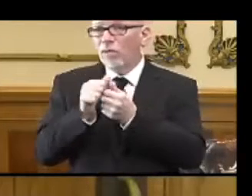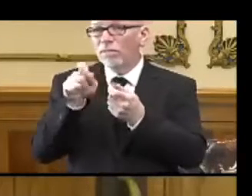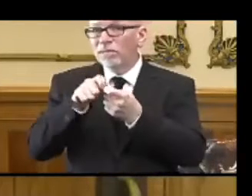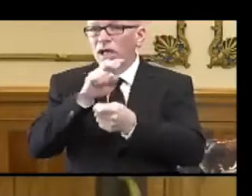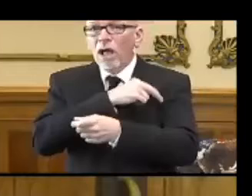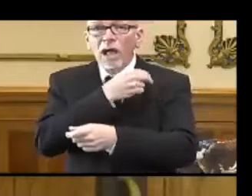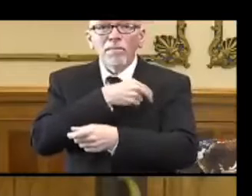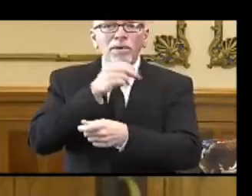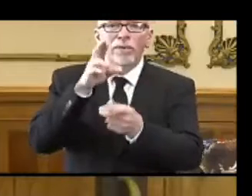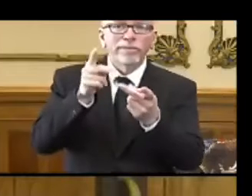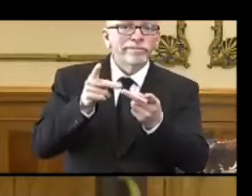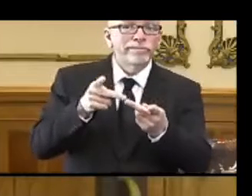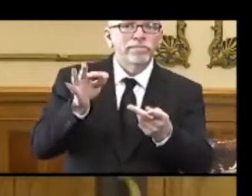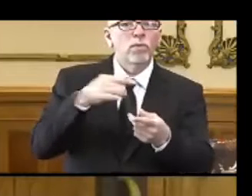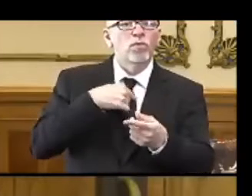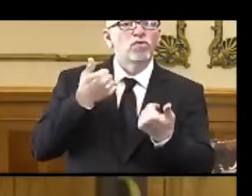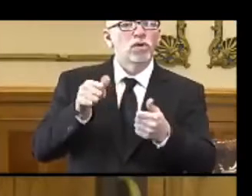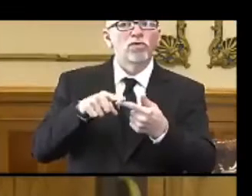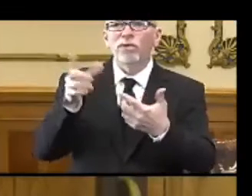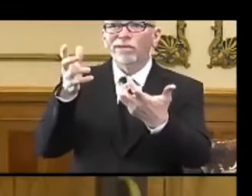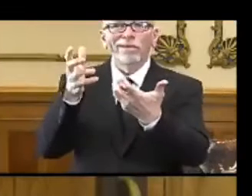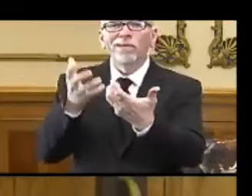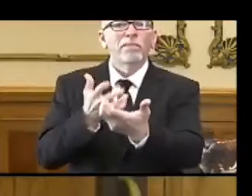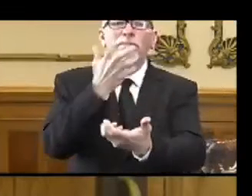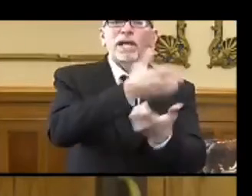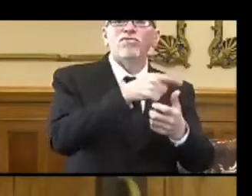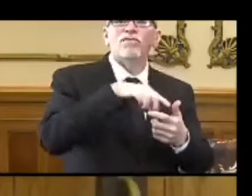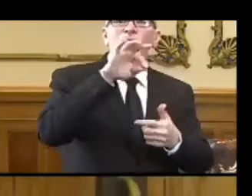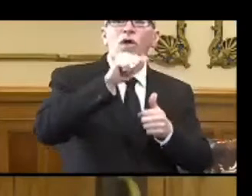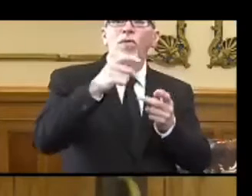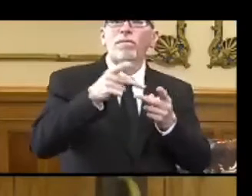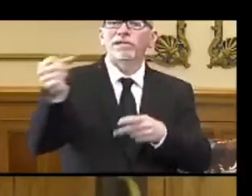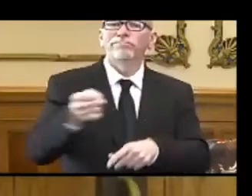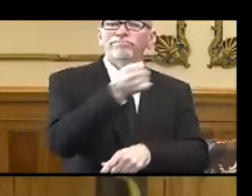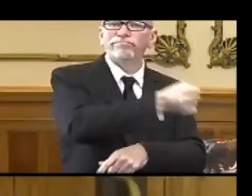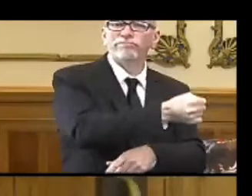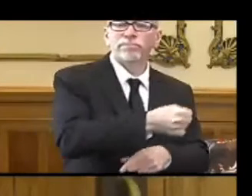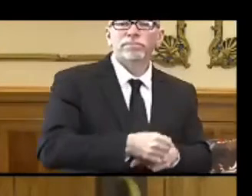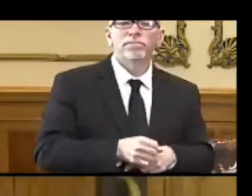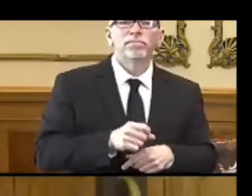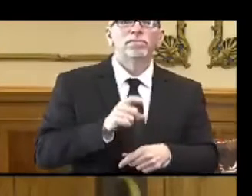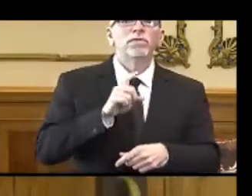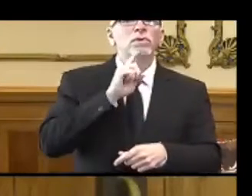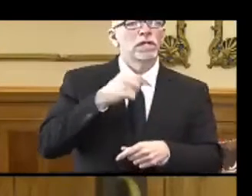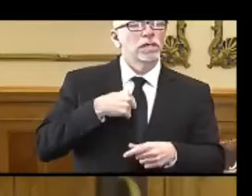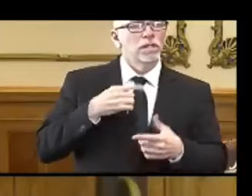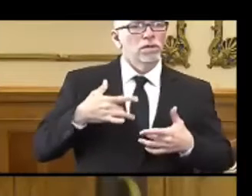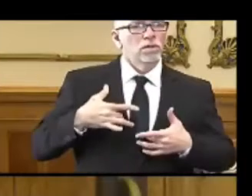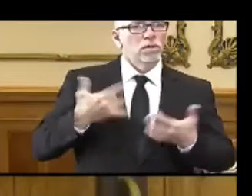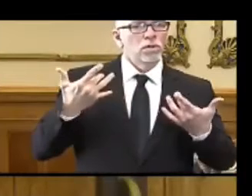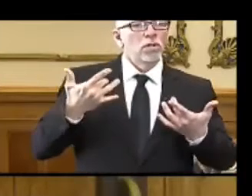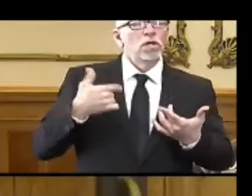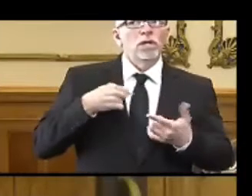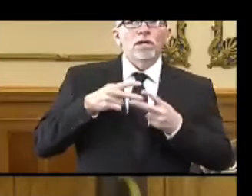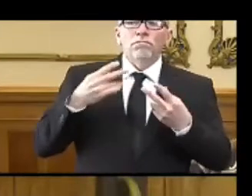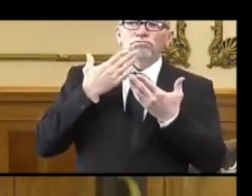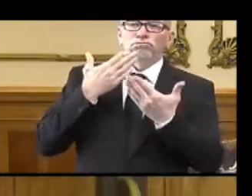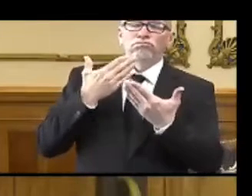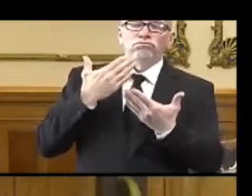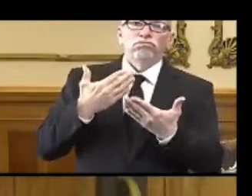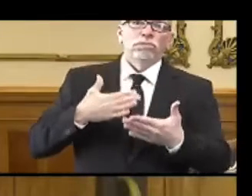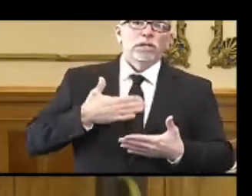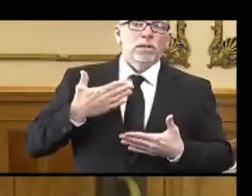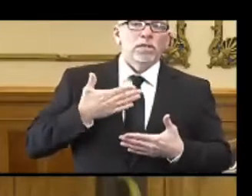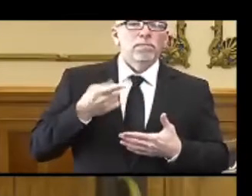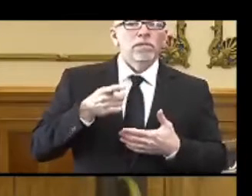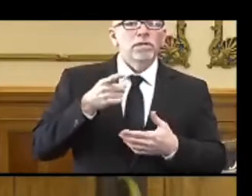or facility, if we can match them elsewhere. I'm absolutely grateful and incredibly very happy that the